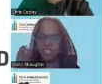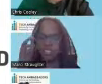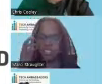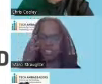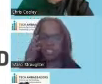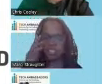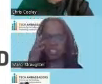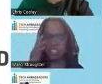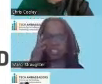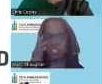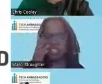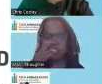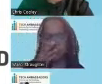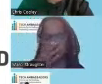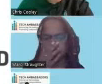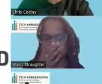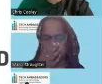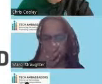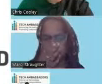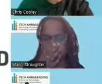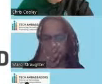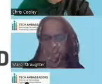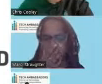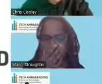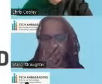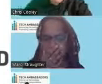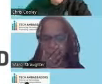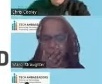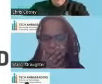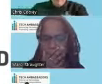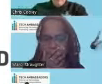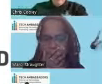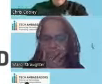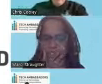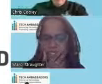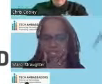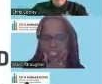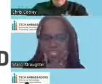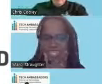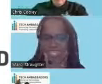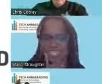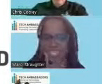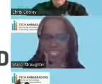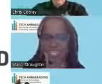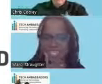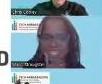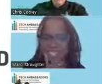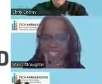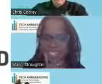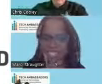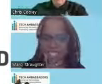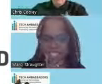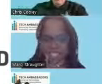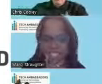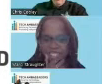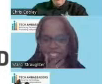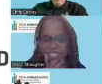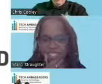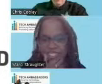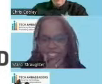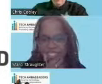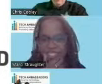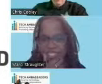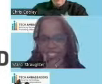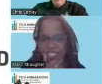Facebook, whatever. Second was shopping. Third was meeting new people. And last was banking out of